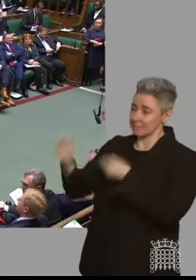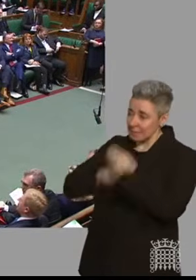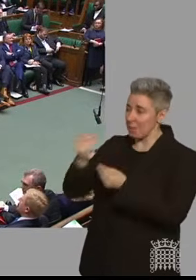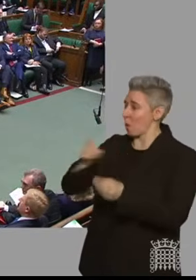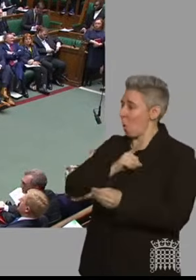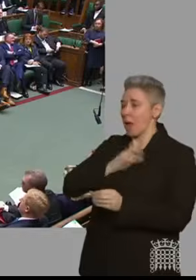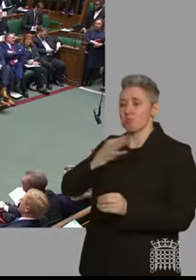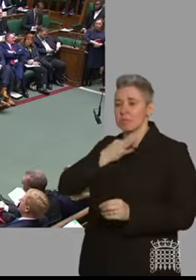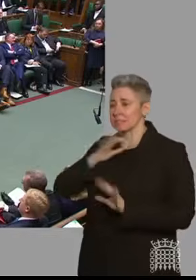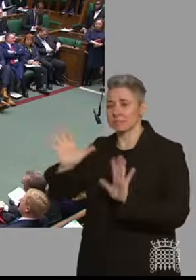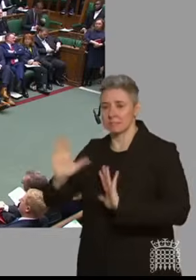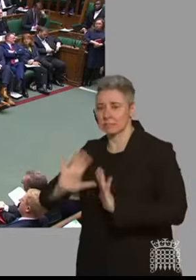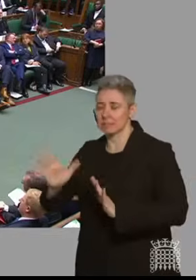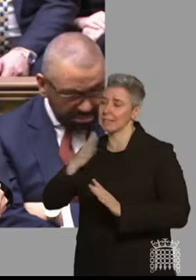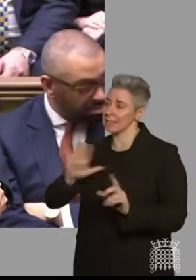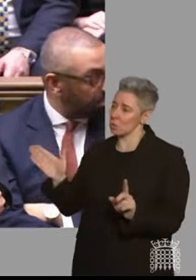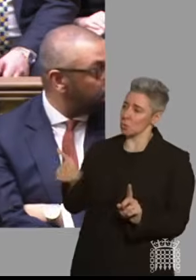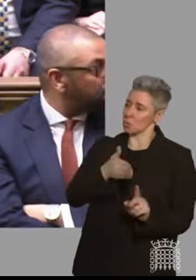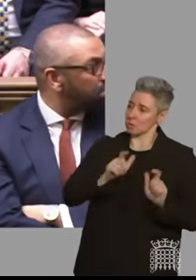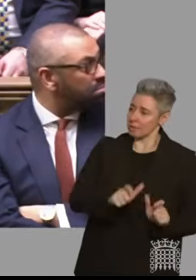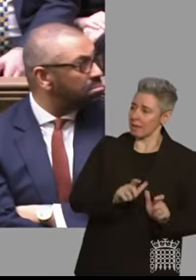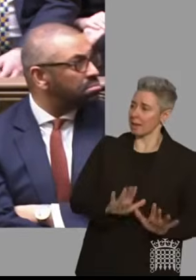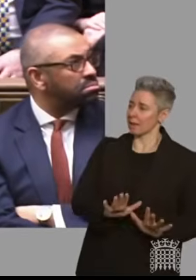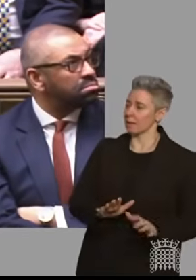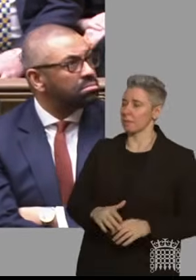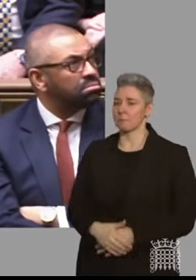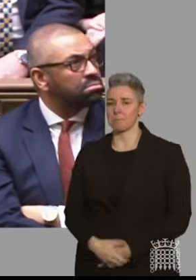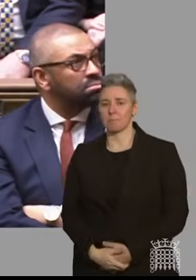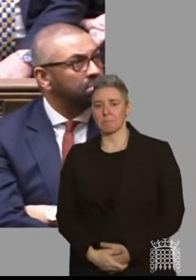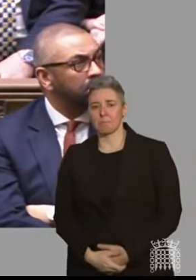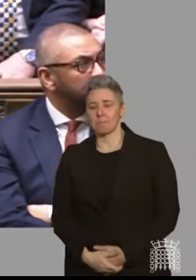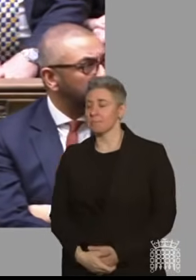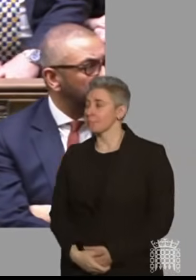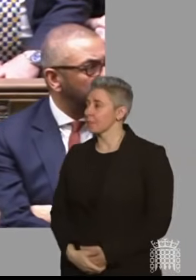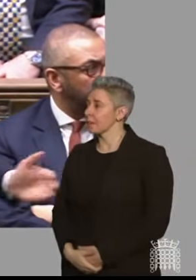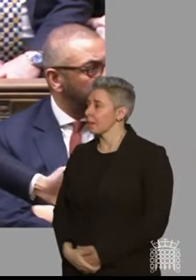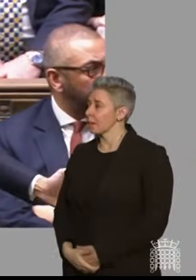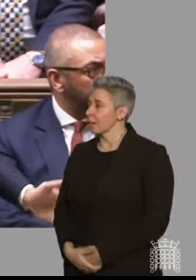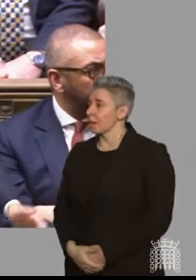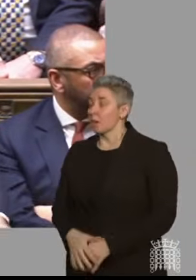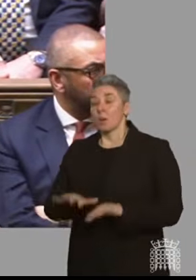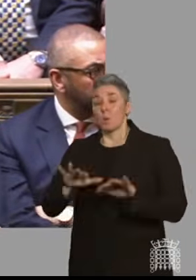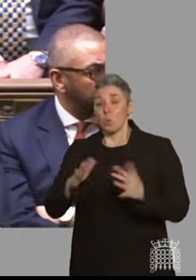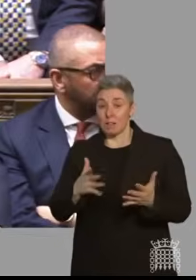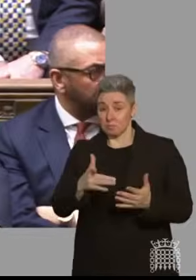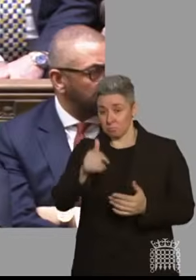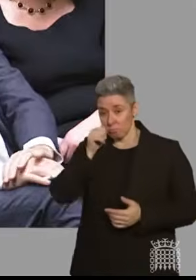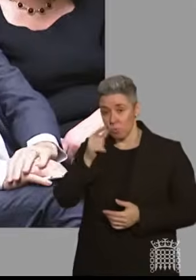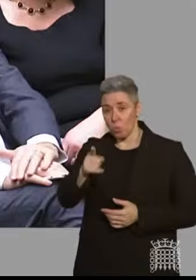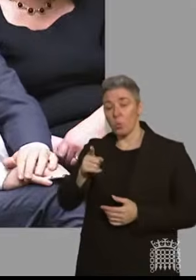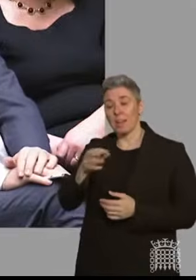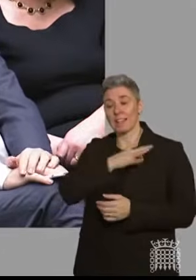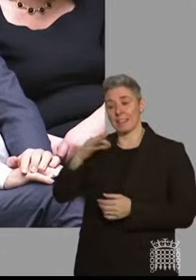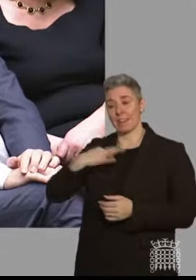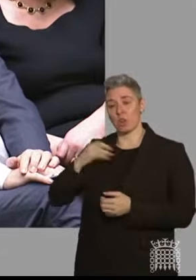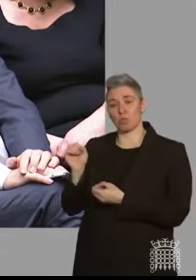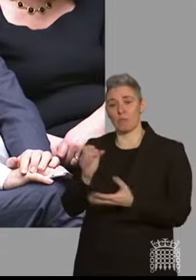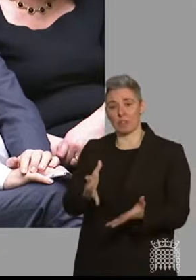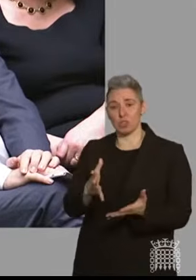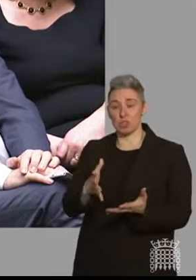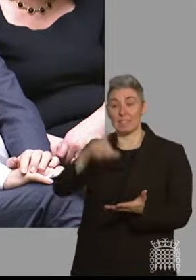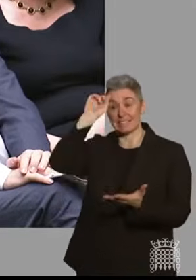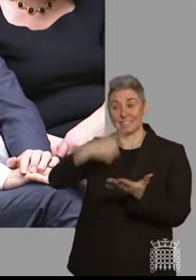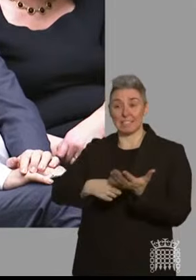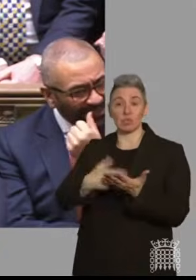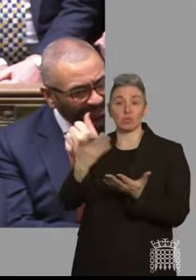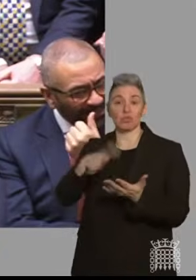the honourable gentleman knows, decisions about clinical provision are rightly made by clinicians in local areas across the country.